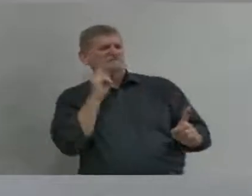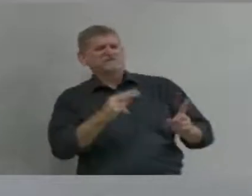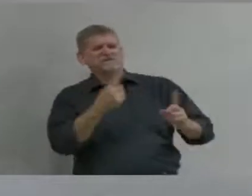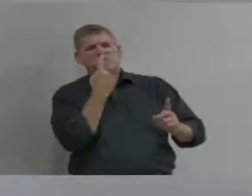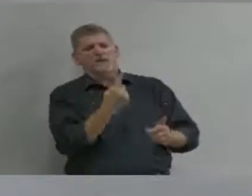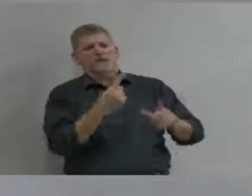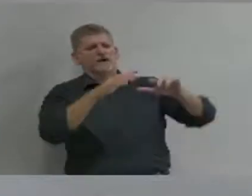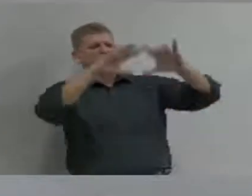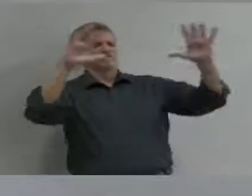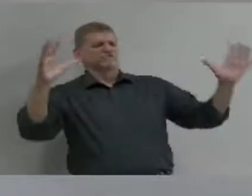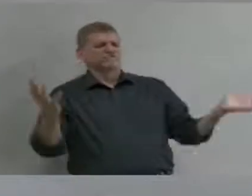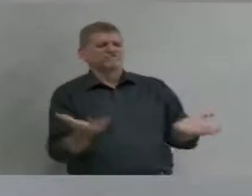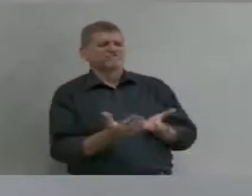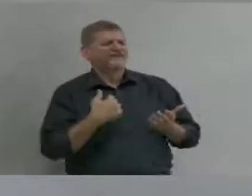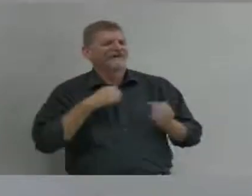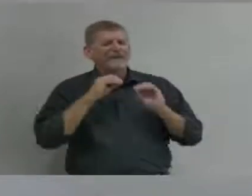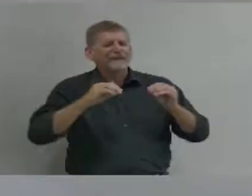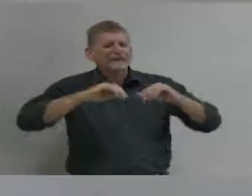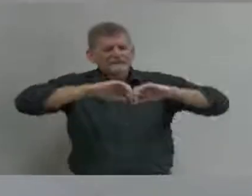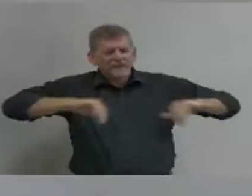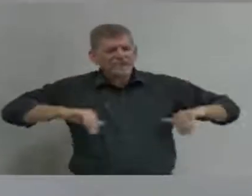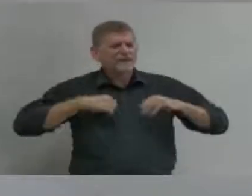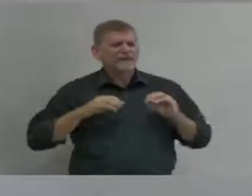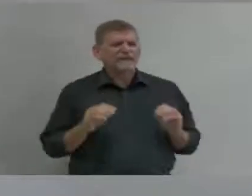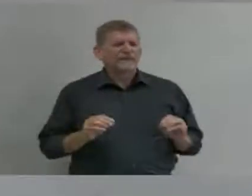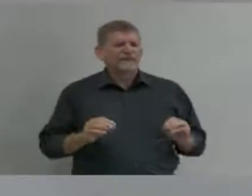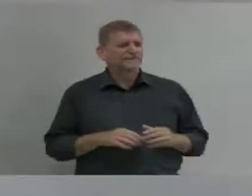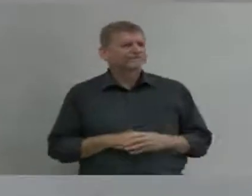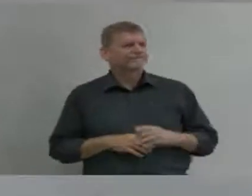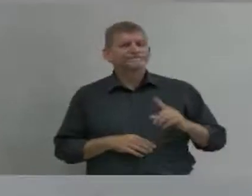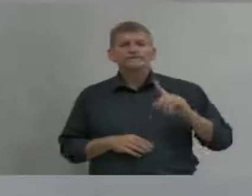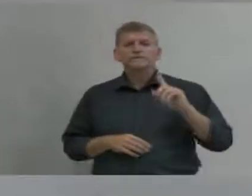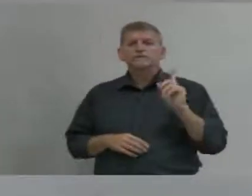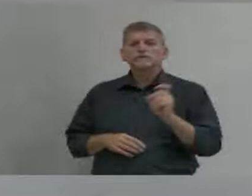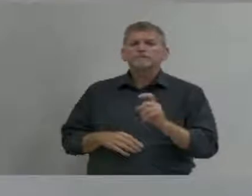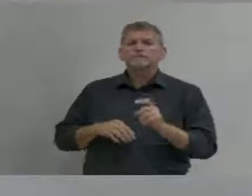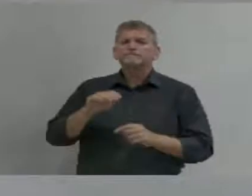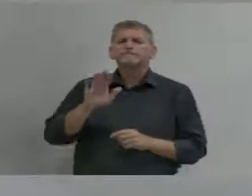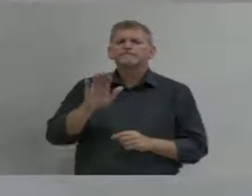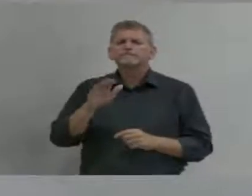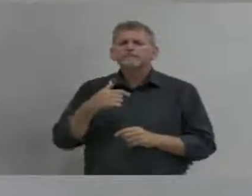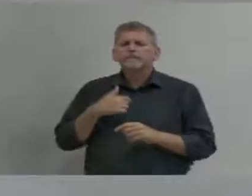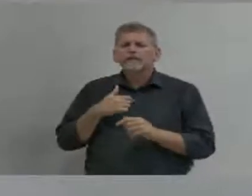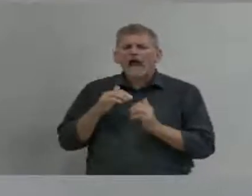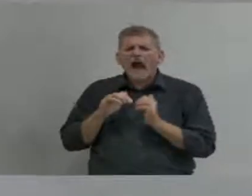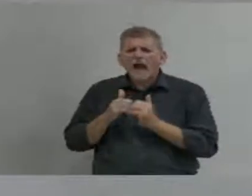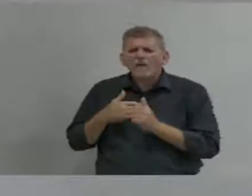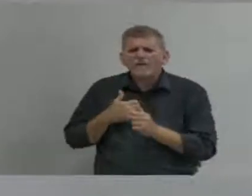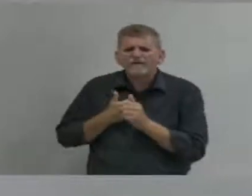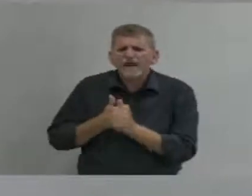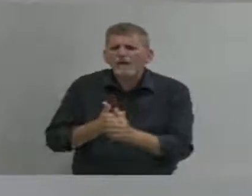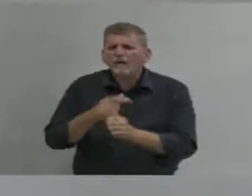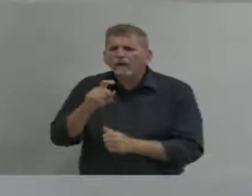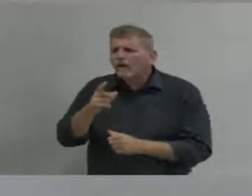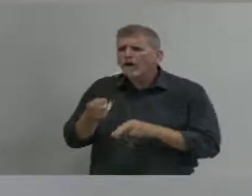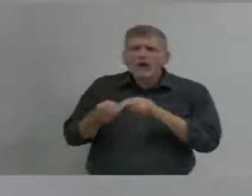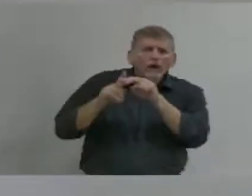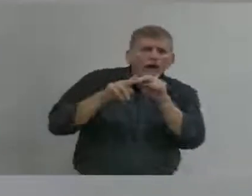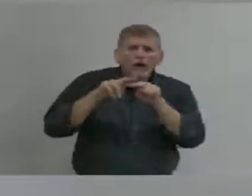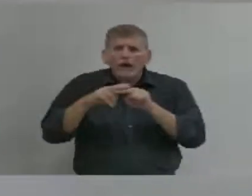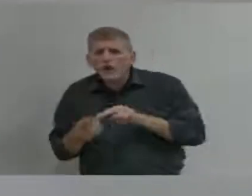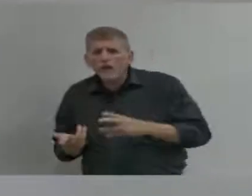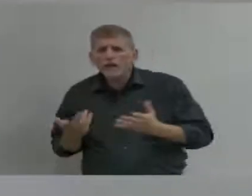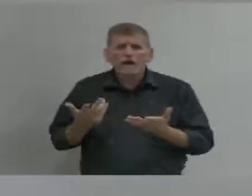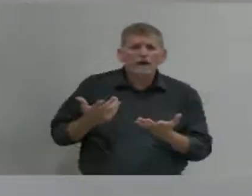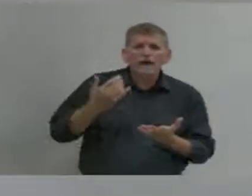that way. But how can we follow if it's going up with members of the community if we're just adding in the number of positive